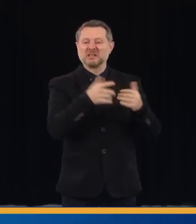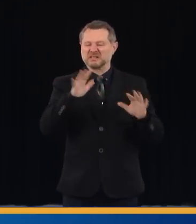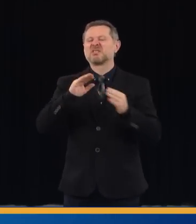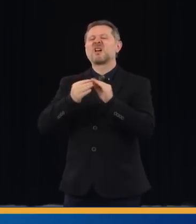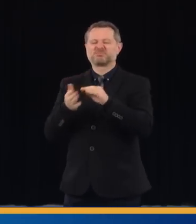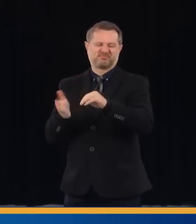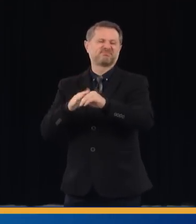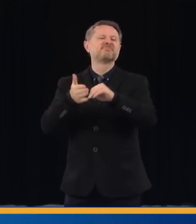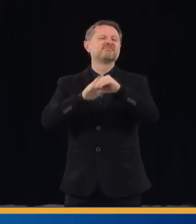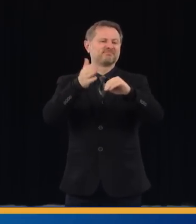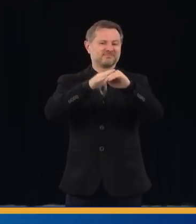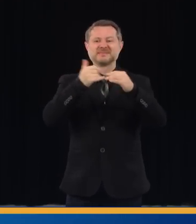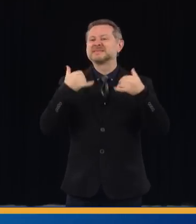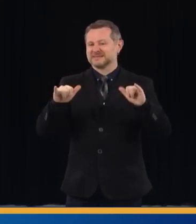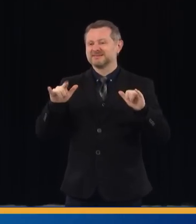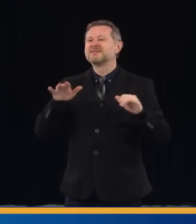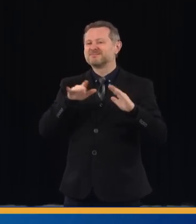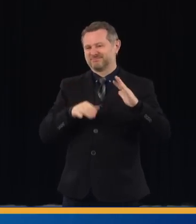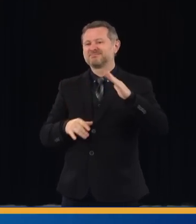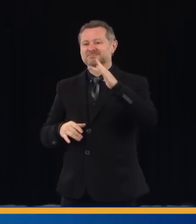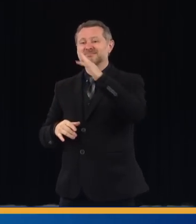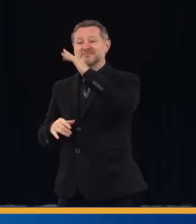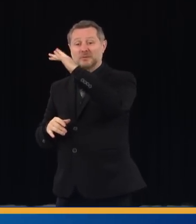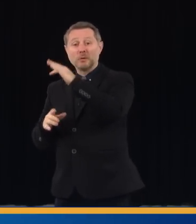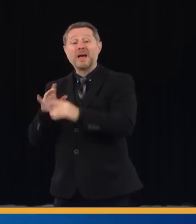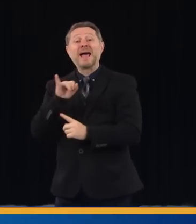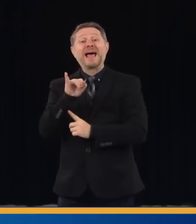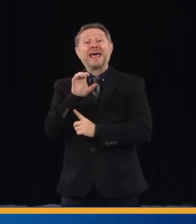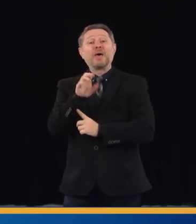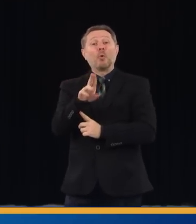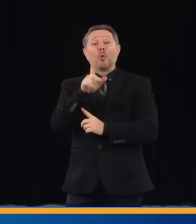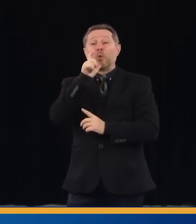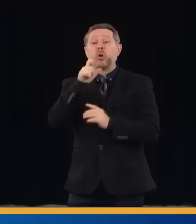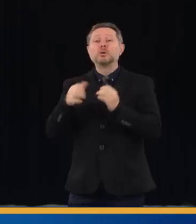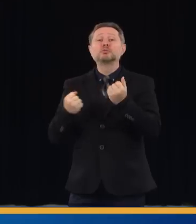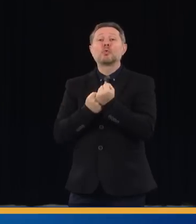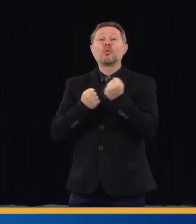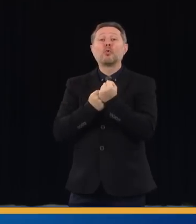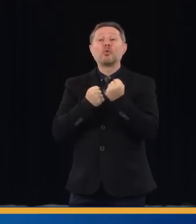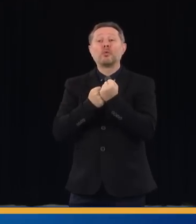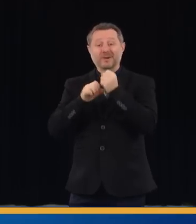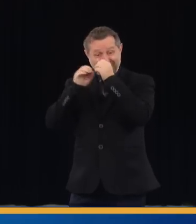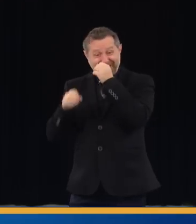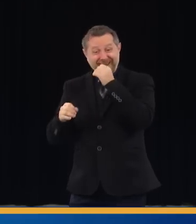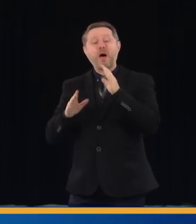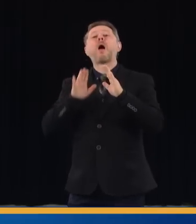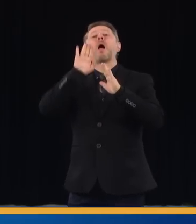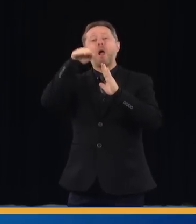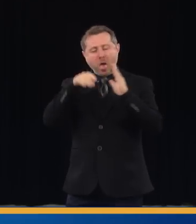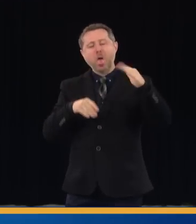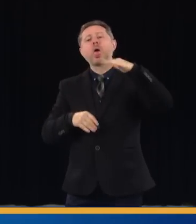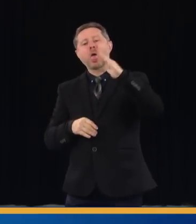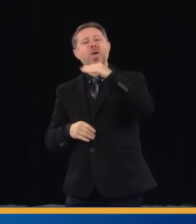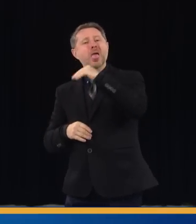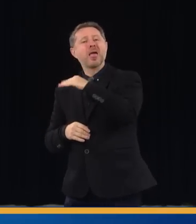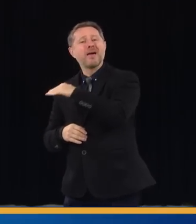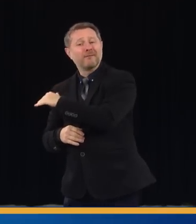in ICU admissions, bounce here, bounce there, but the overall number is still